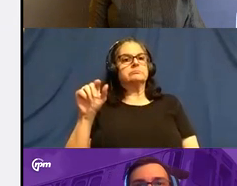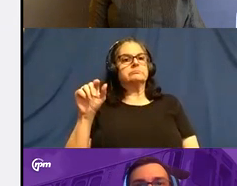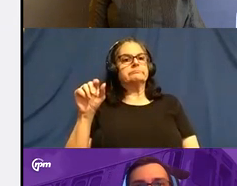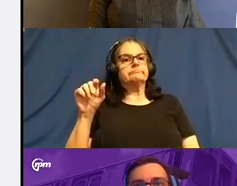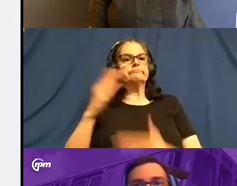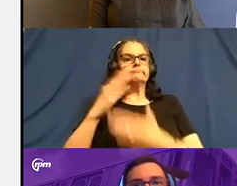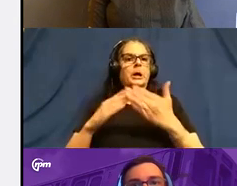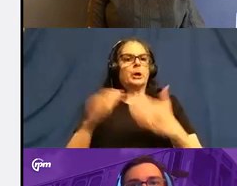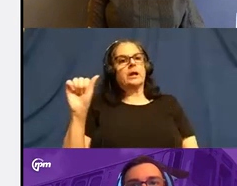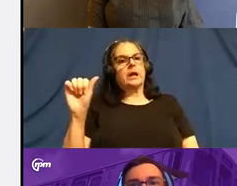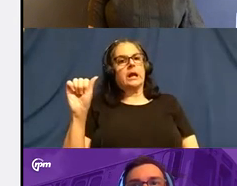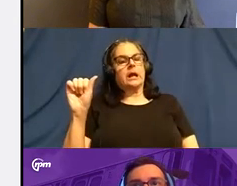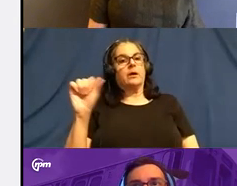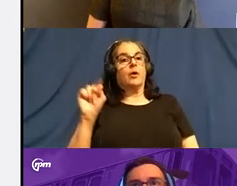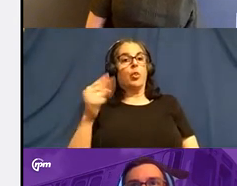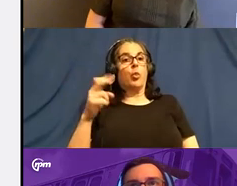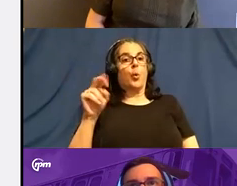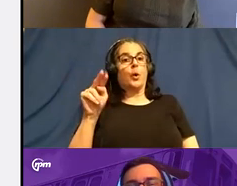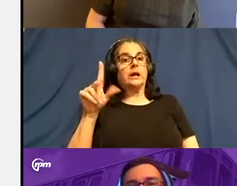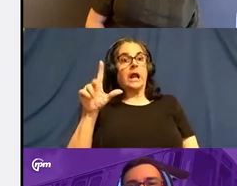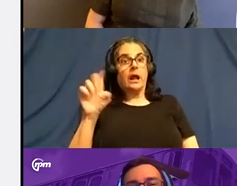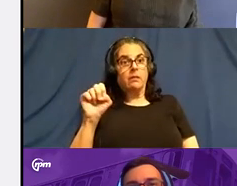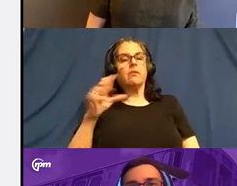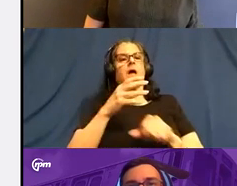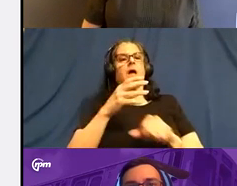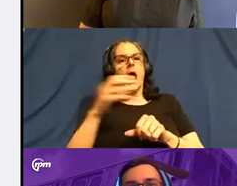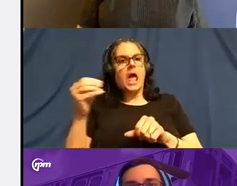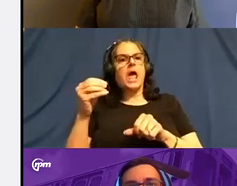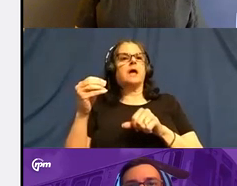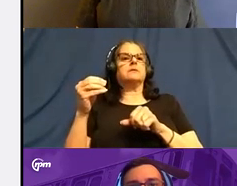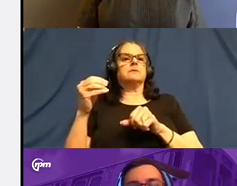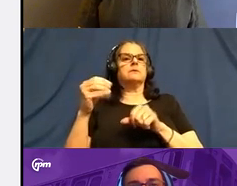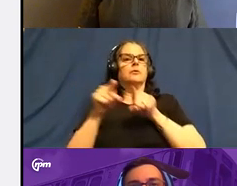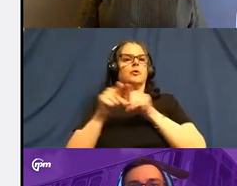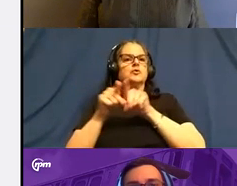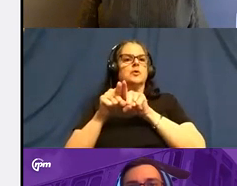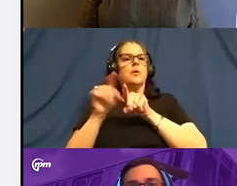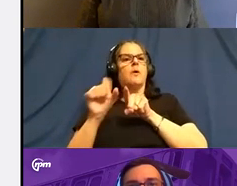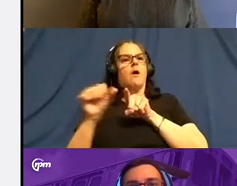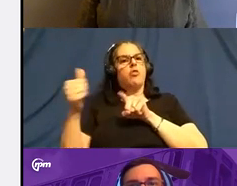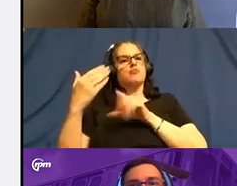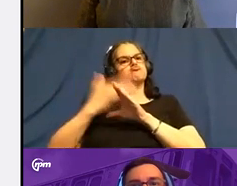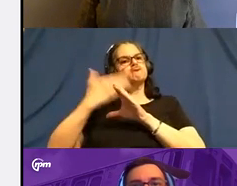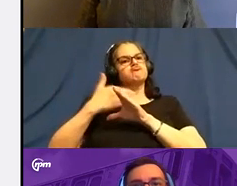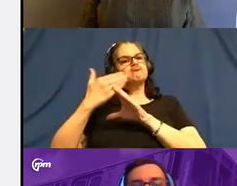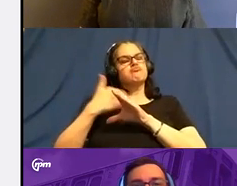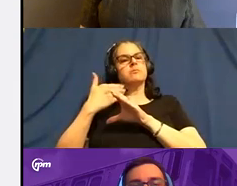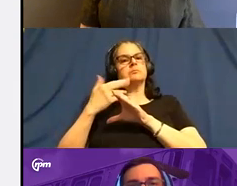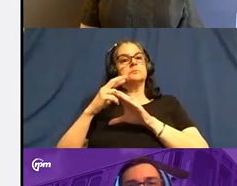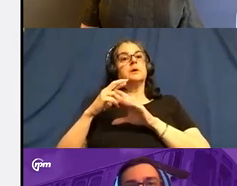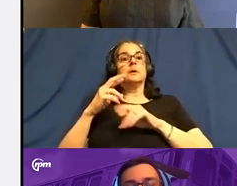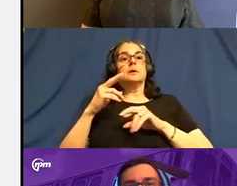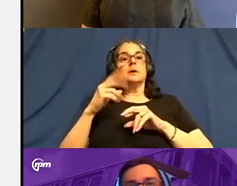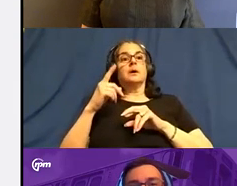work and signal work to prepare us to go into that construction phase when we move all the trains over to 2 tracks to build the next,